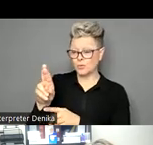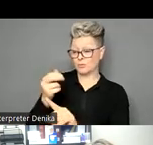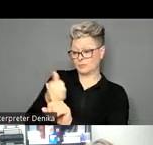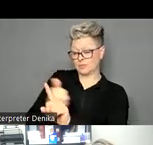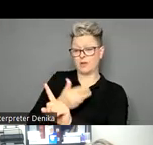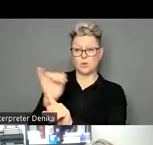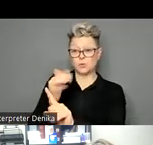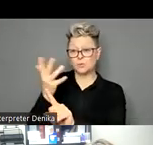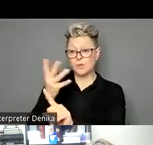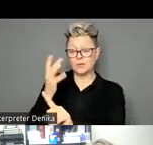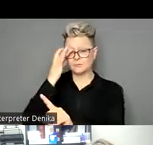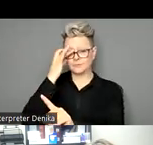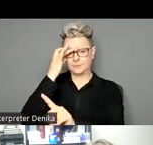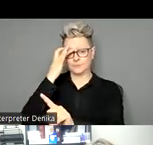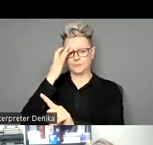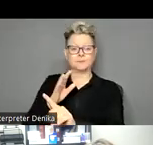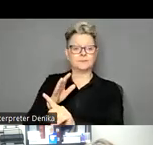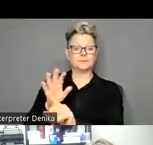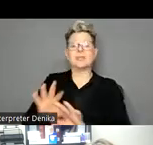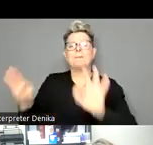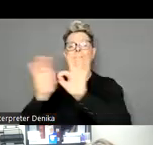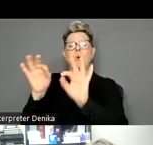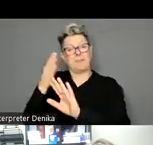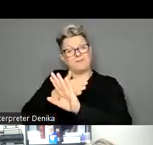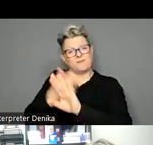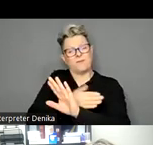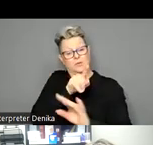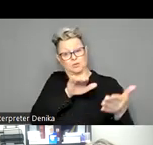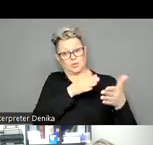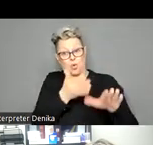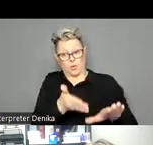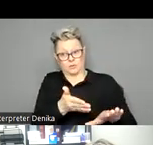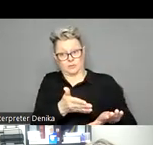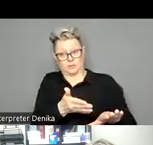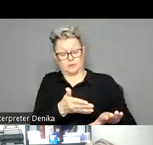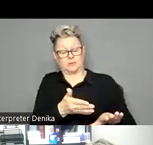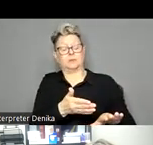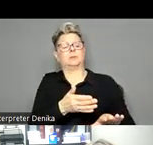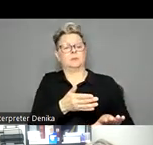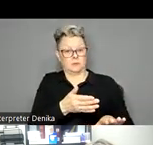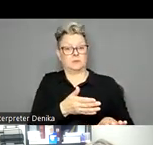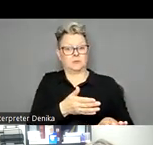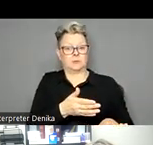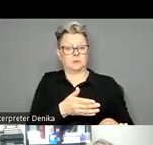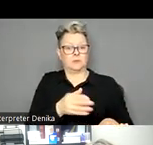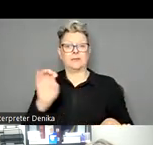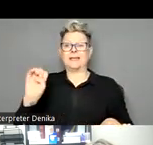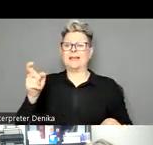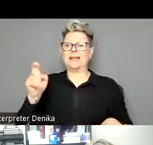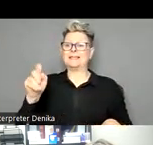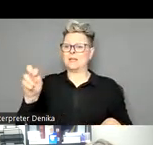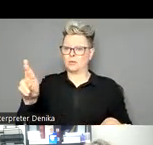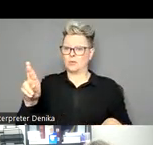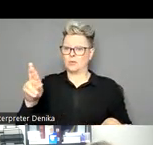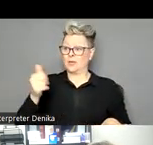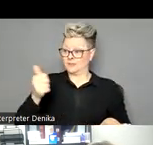is especially like before the person dies, before the testator dies. Sometimes an executor is aware of where